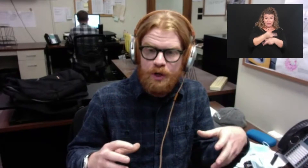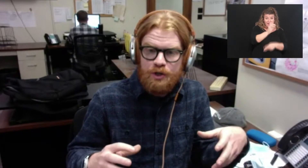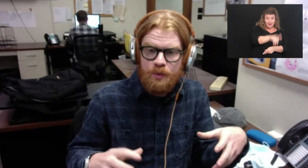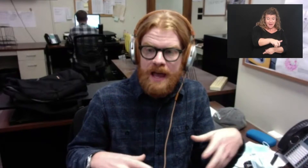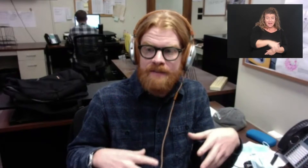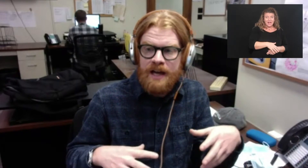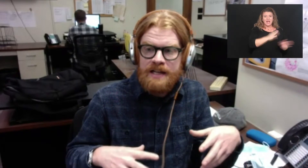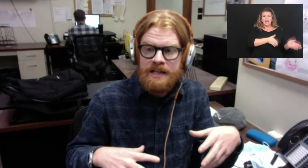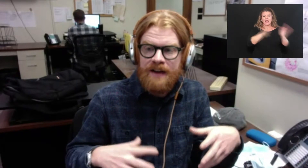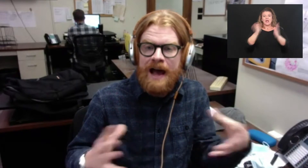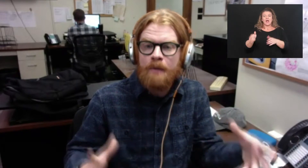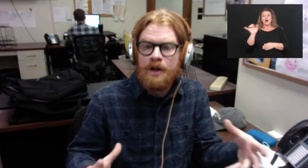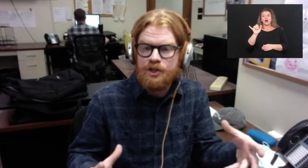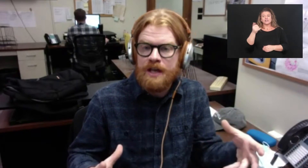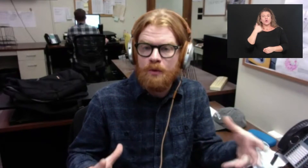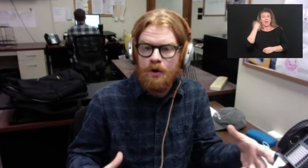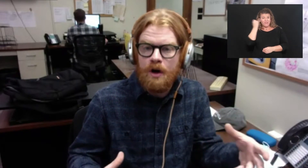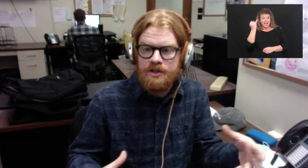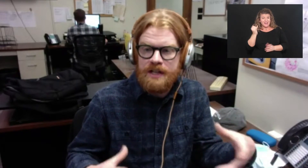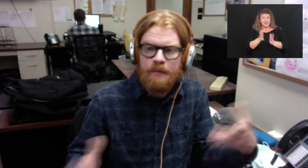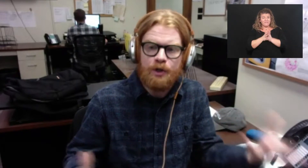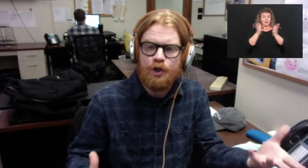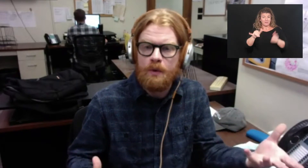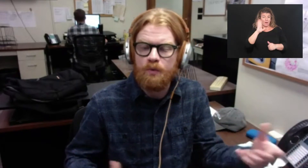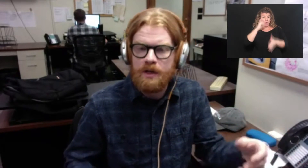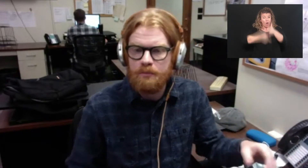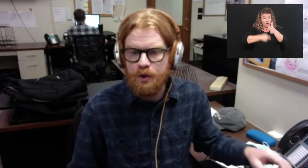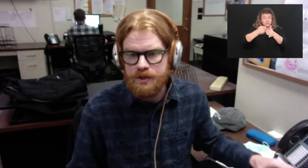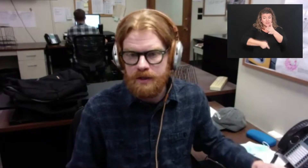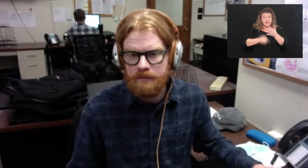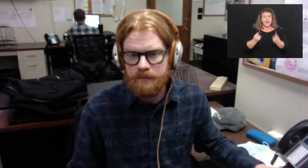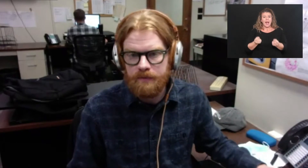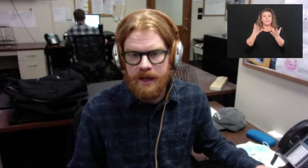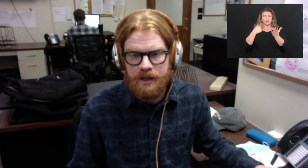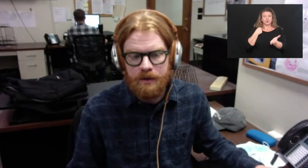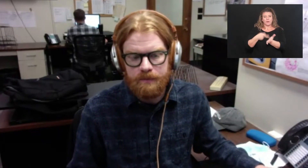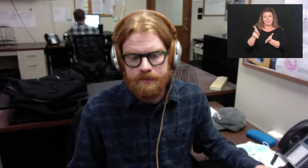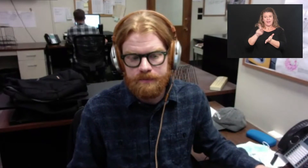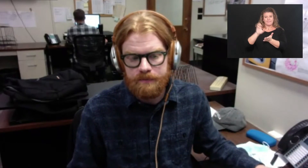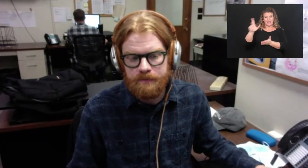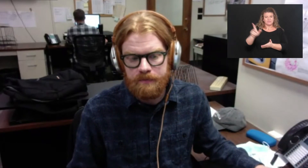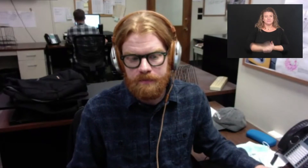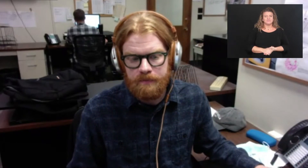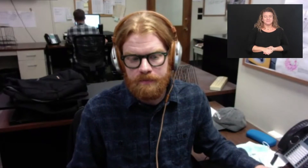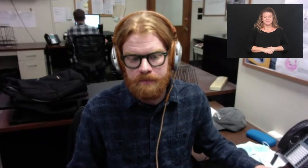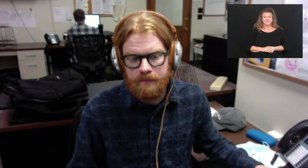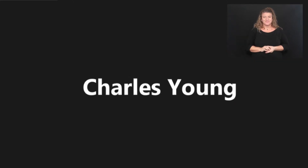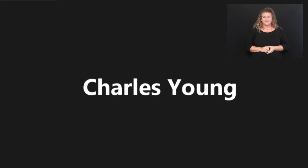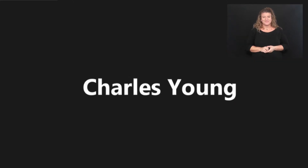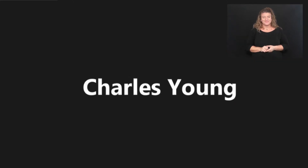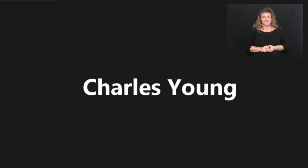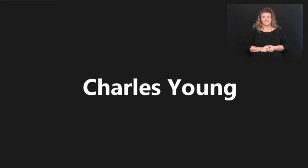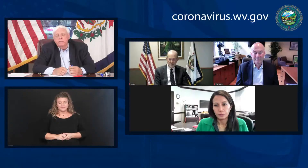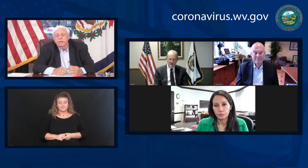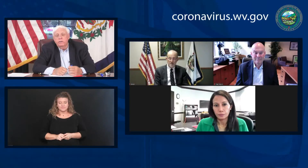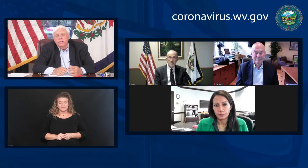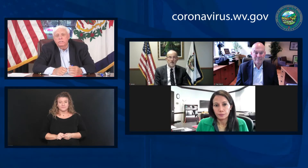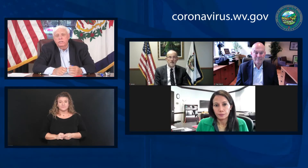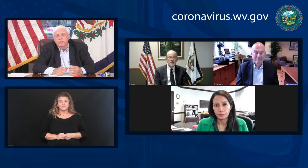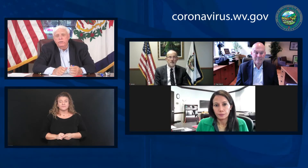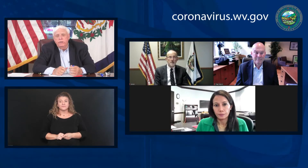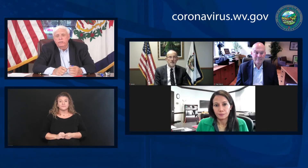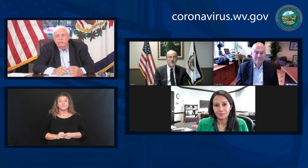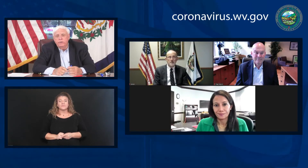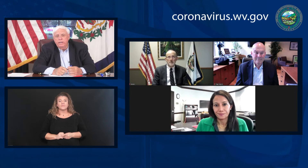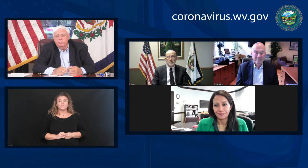this point, do we have an idea of how much that will cost? How much are we reimbursing? Thank you. Maybe Secretary Crouch,